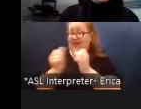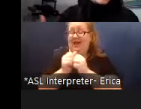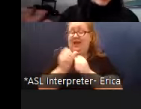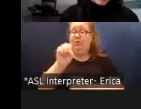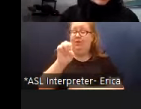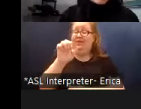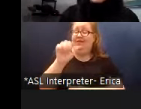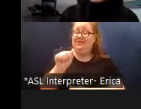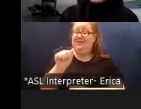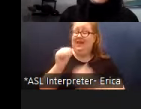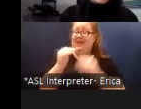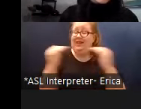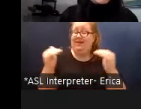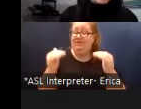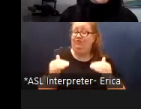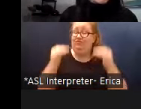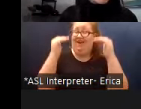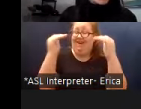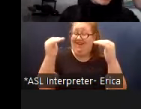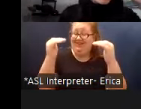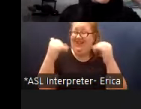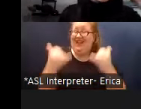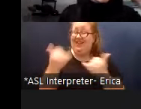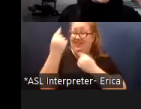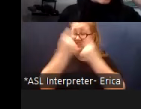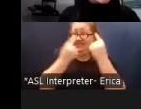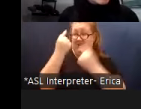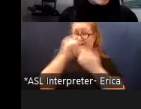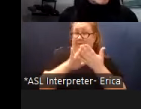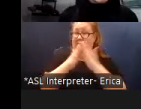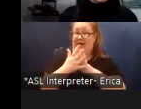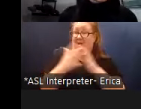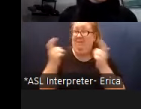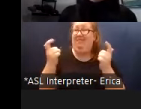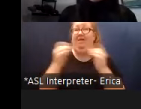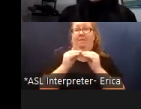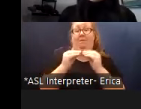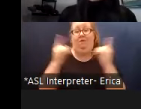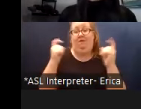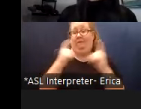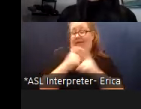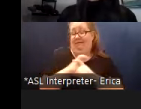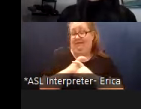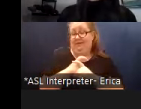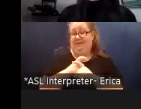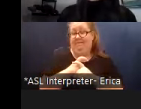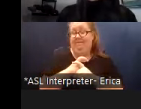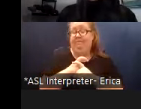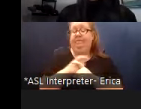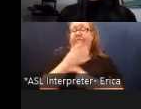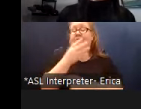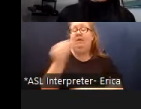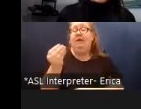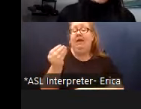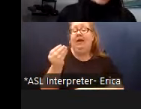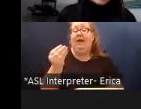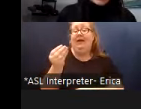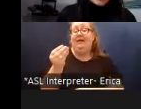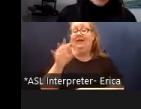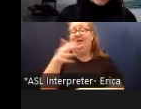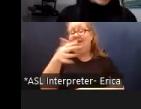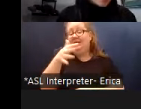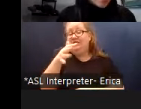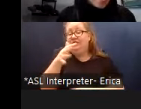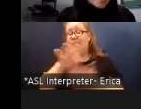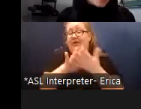these considerations become a lot more complex, you know, and it's sort of ends